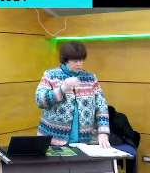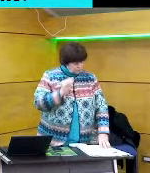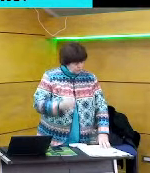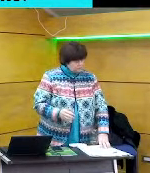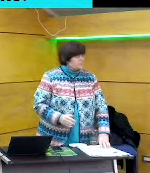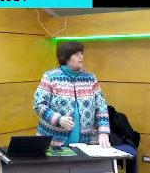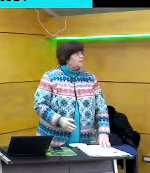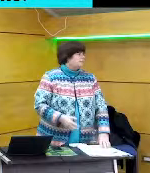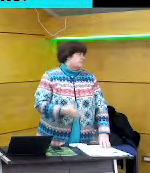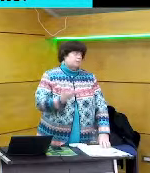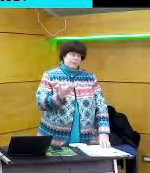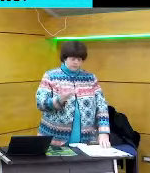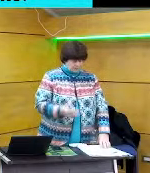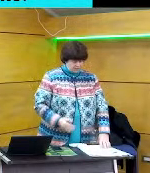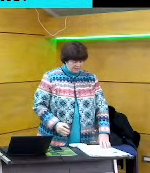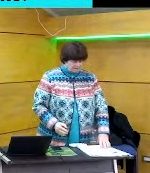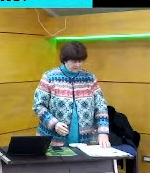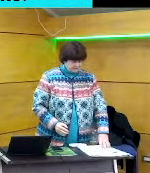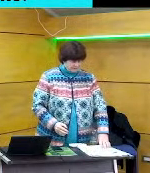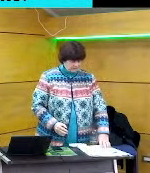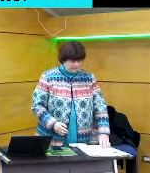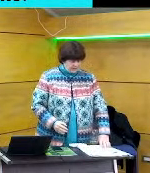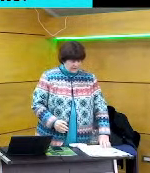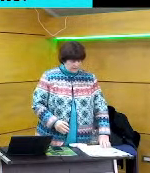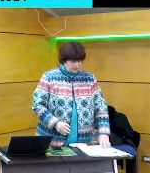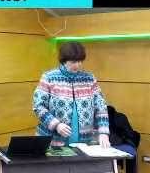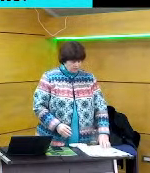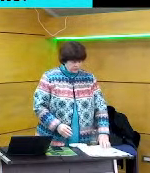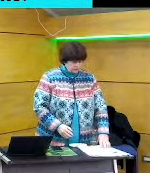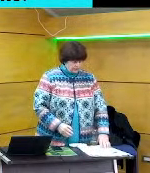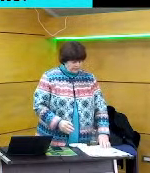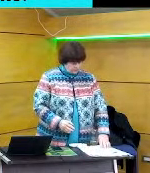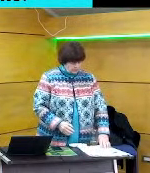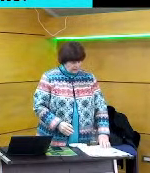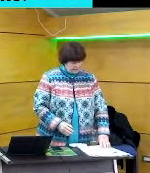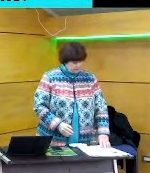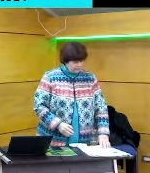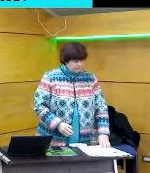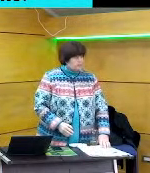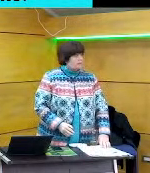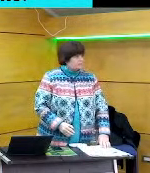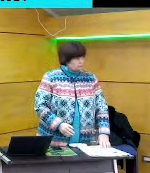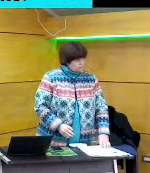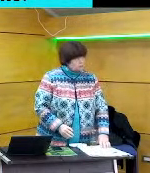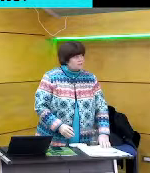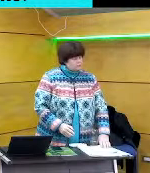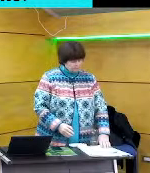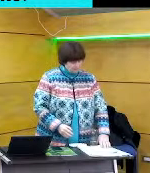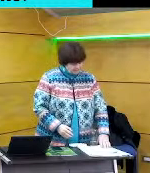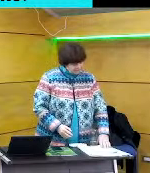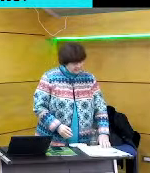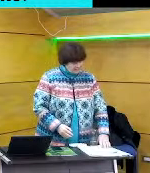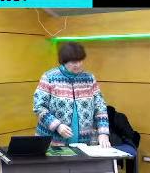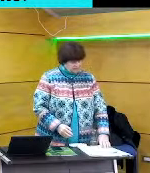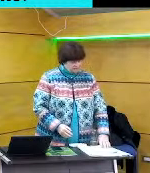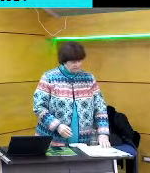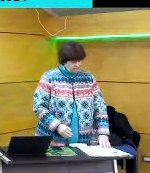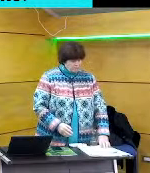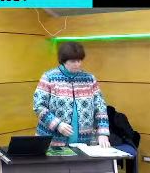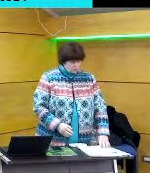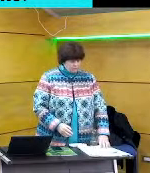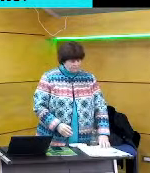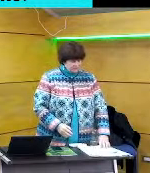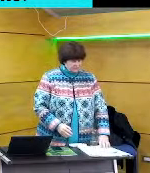The sooner you start this, the better the chances. Children learn languages, especially the